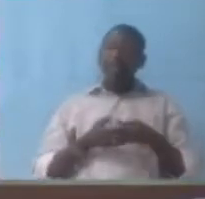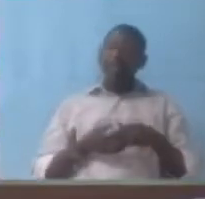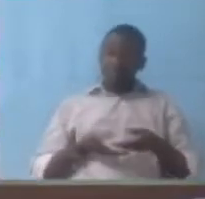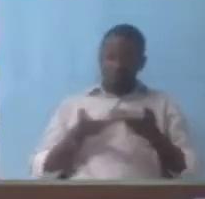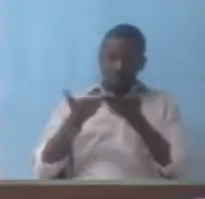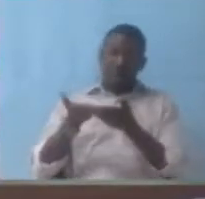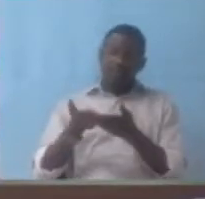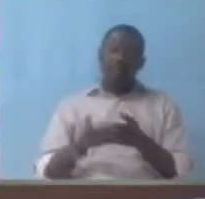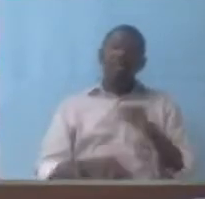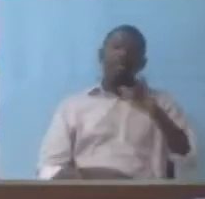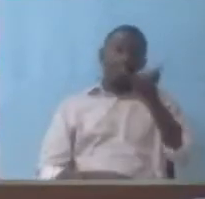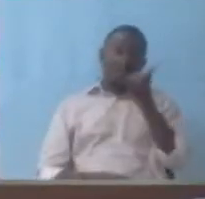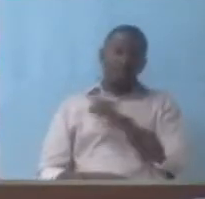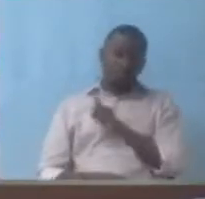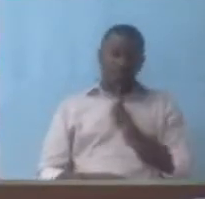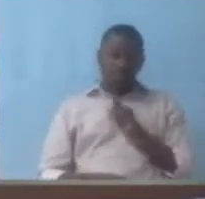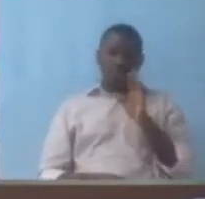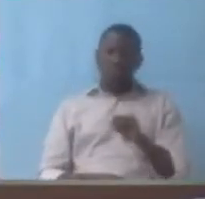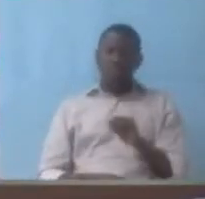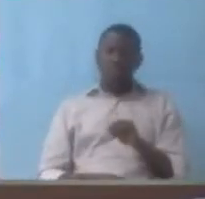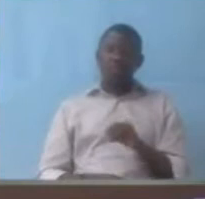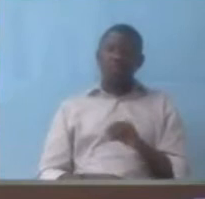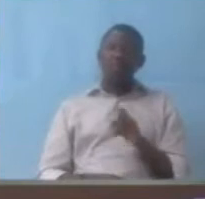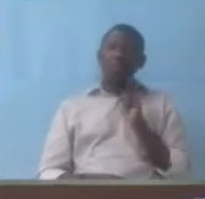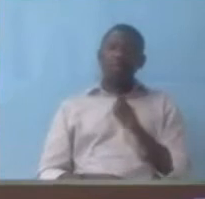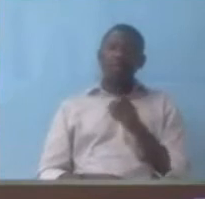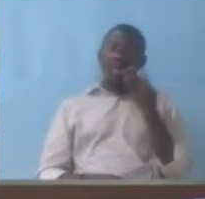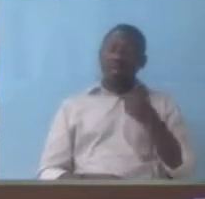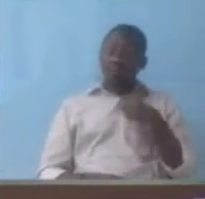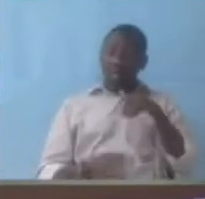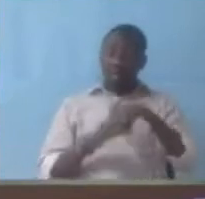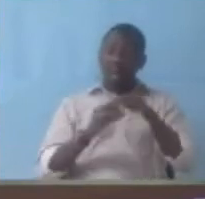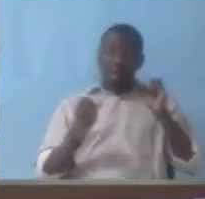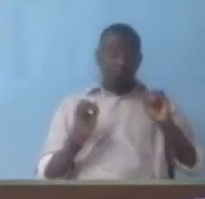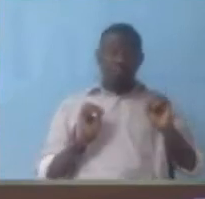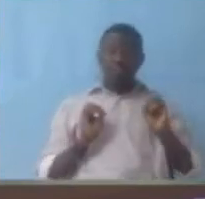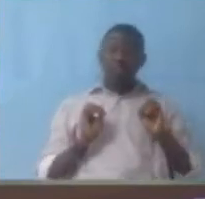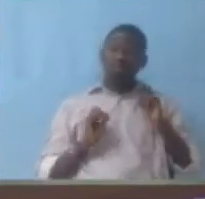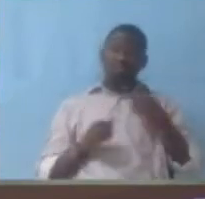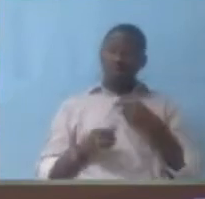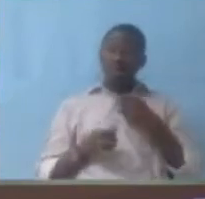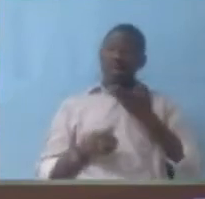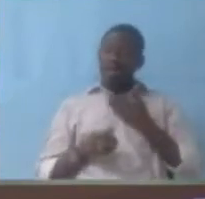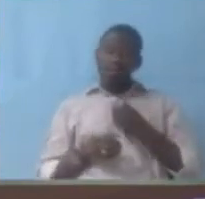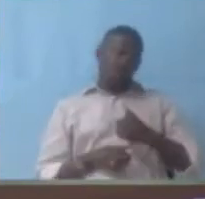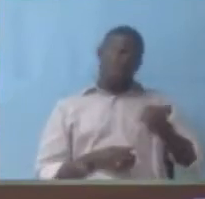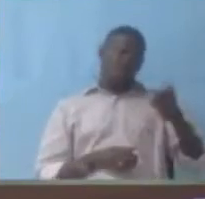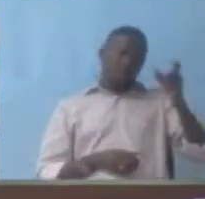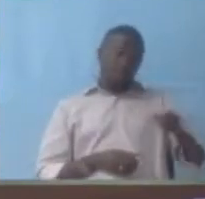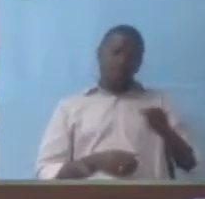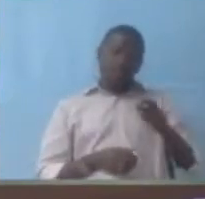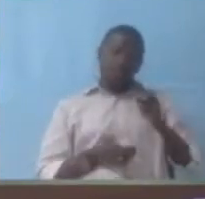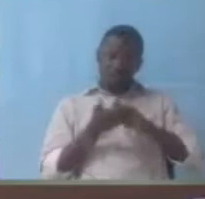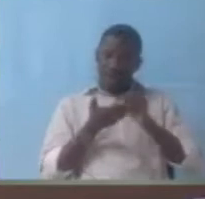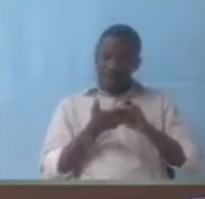Ah. We did. But even if I was in there, whether they would eventually have gotten somebody else to draft something,